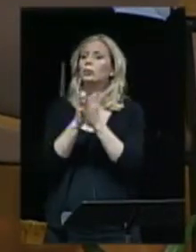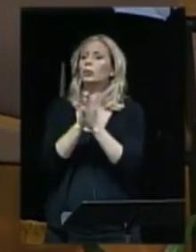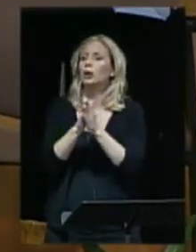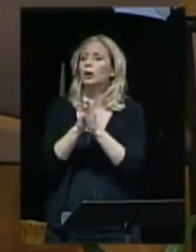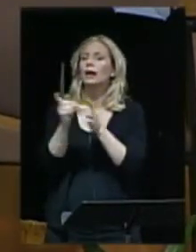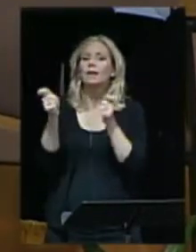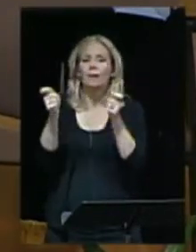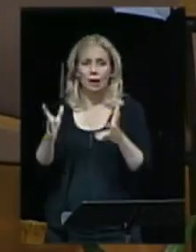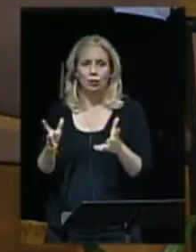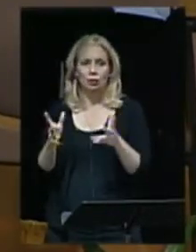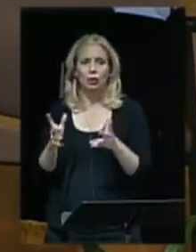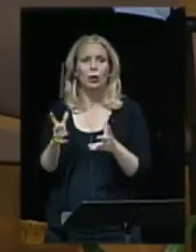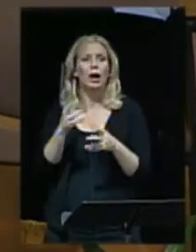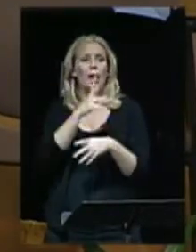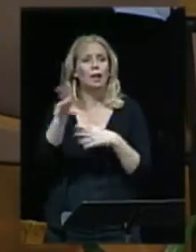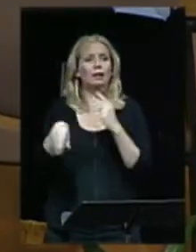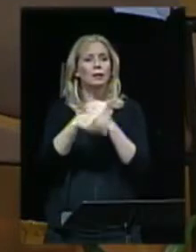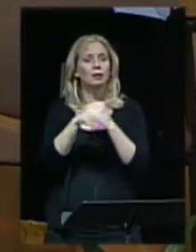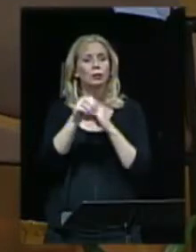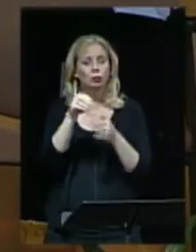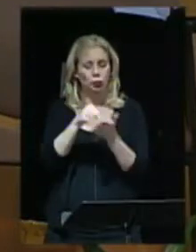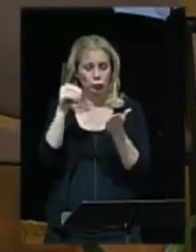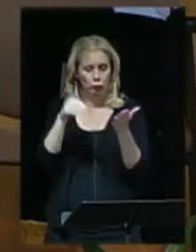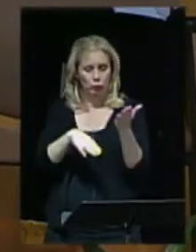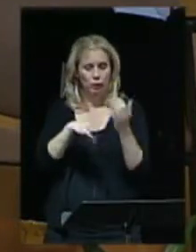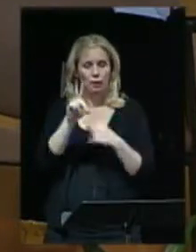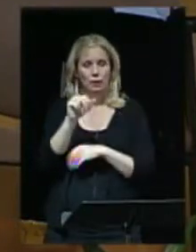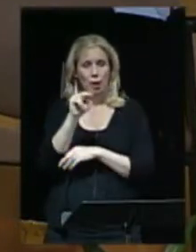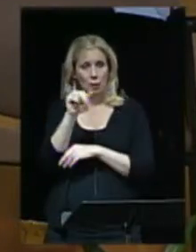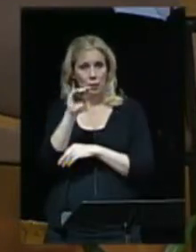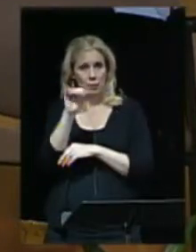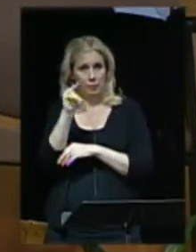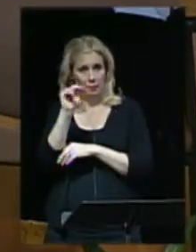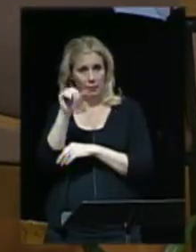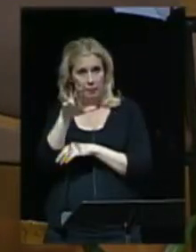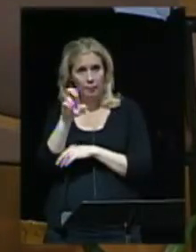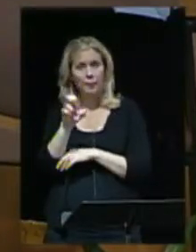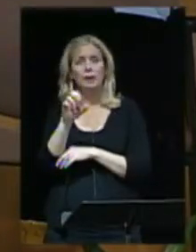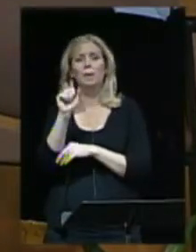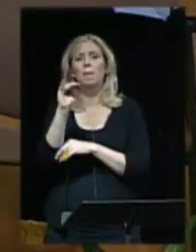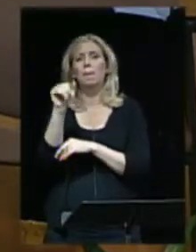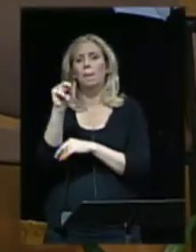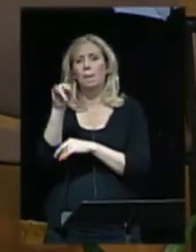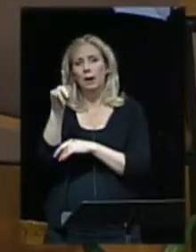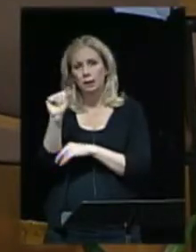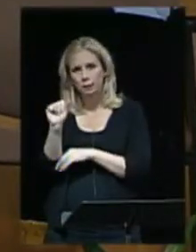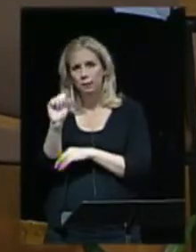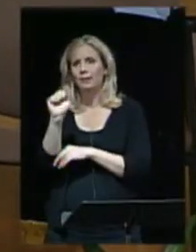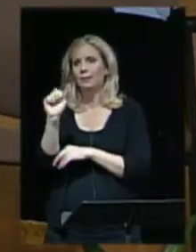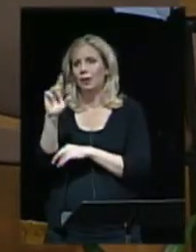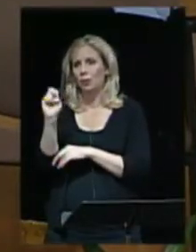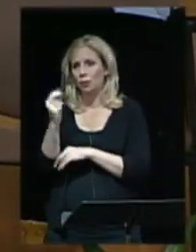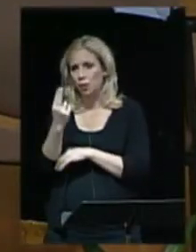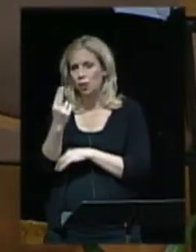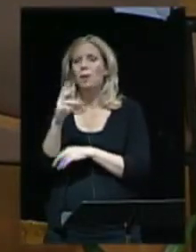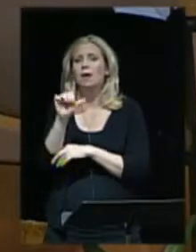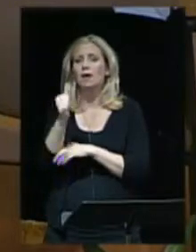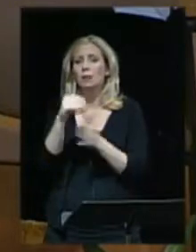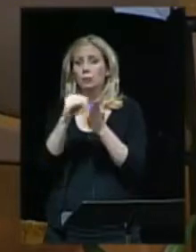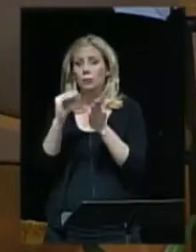Dominique Alfaro, Gabby Philly, Callie Gibbons, Amanda Ridley, and Sarah Vetter, have collaborated to create the